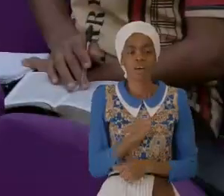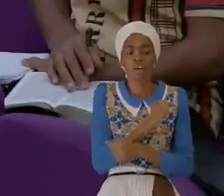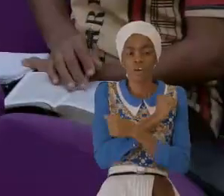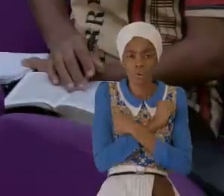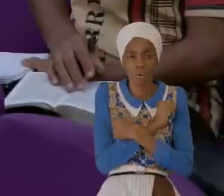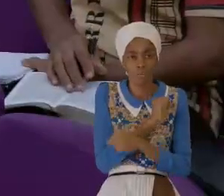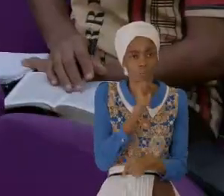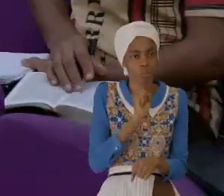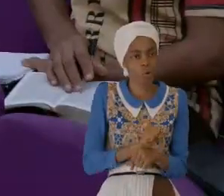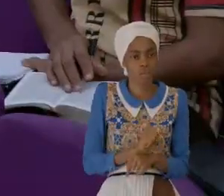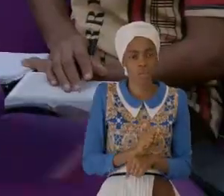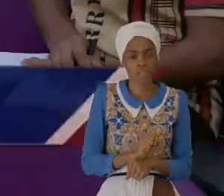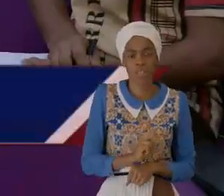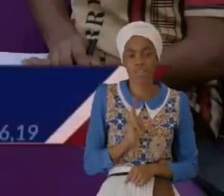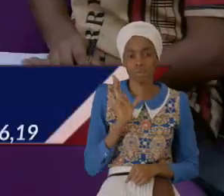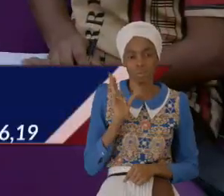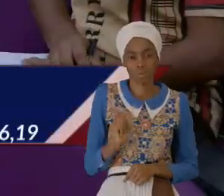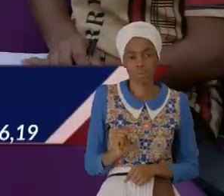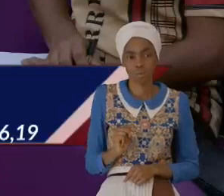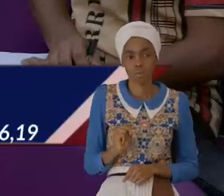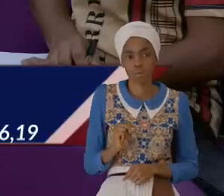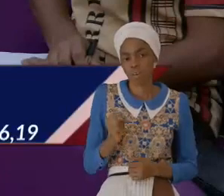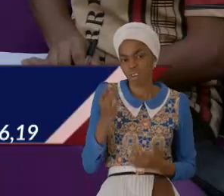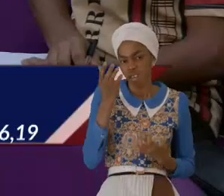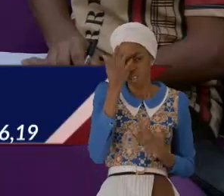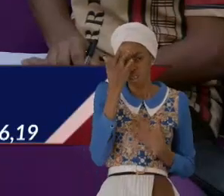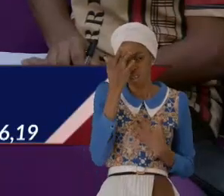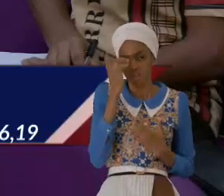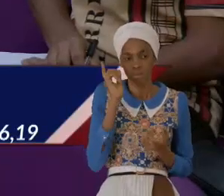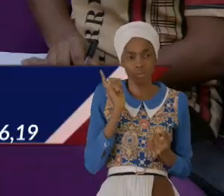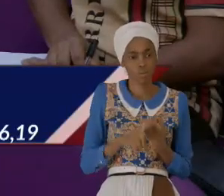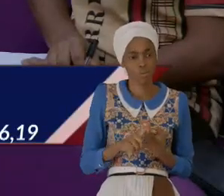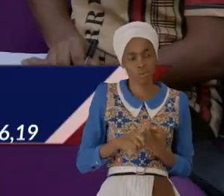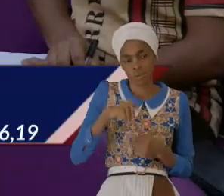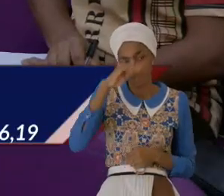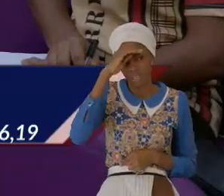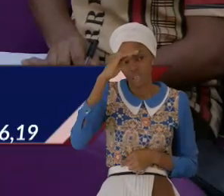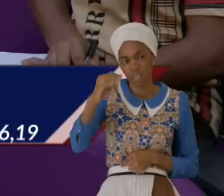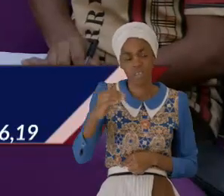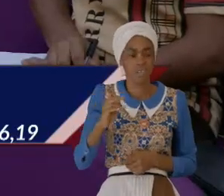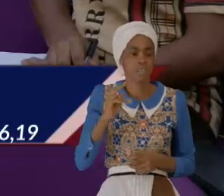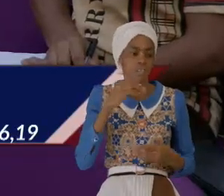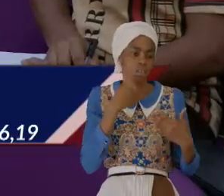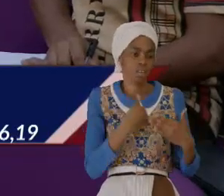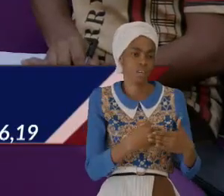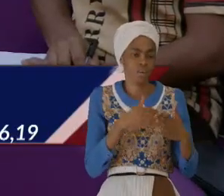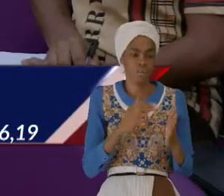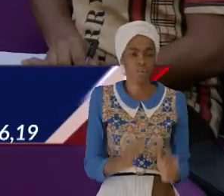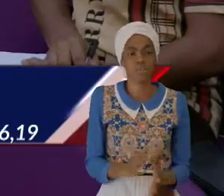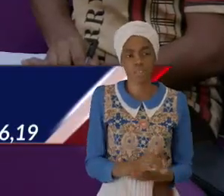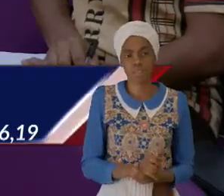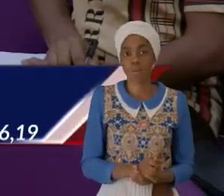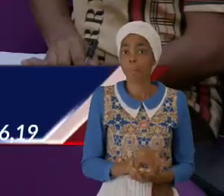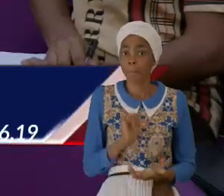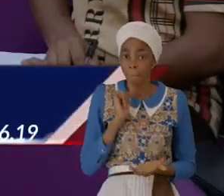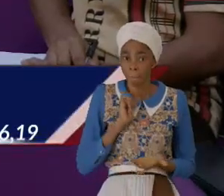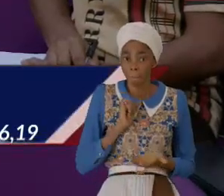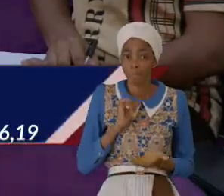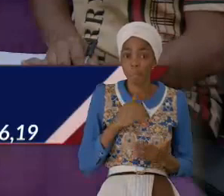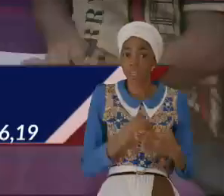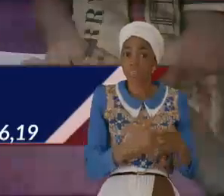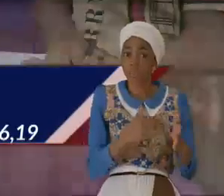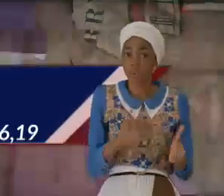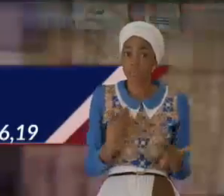love worketh no ill against to his neighbor. That neighbor may be